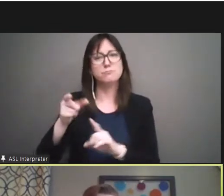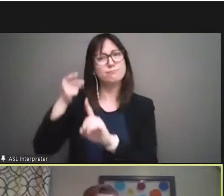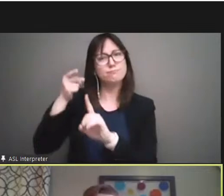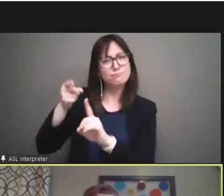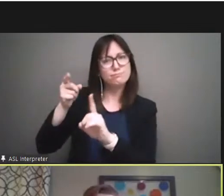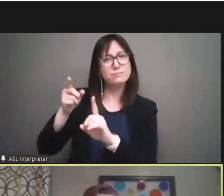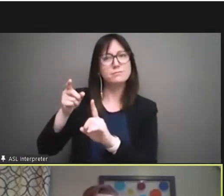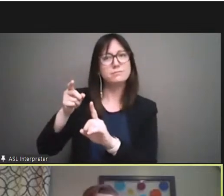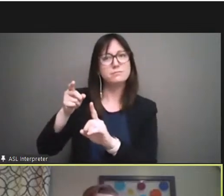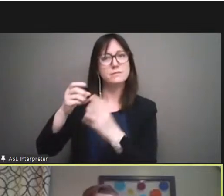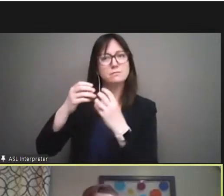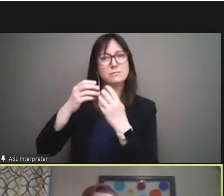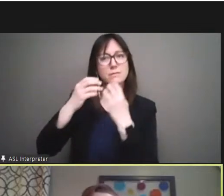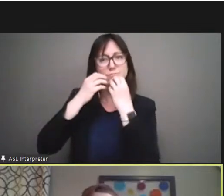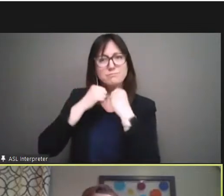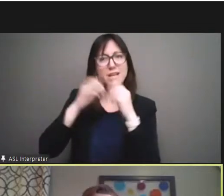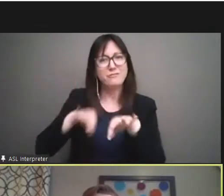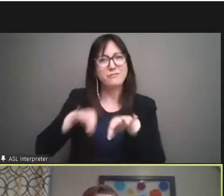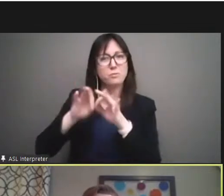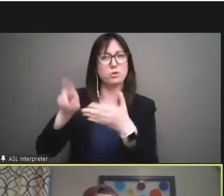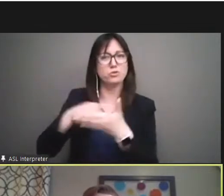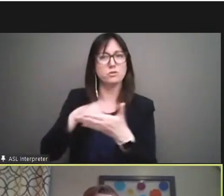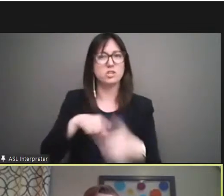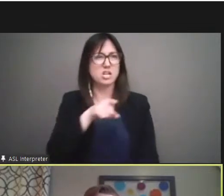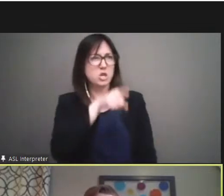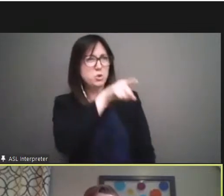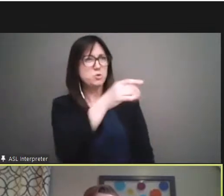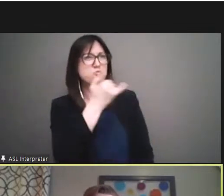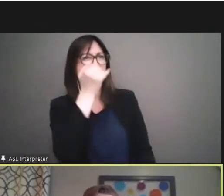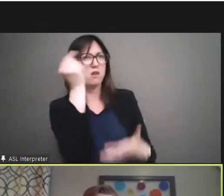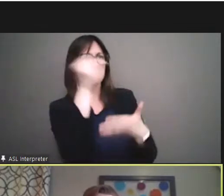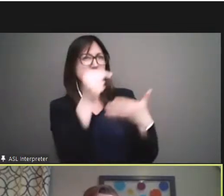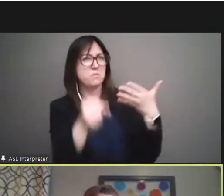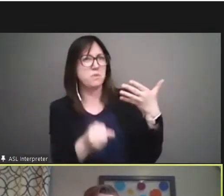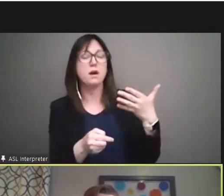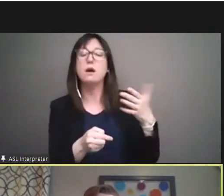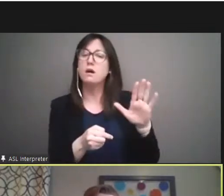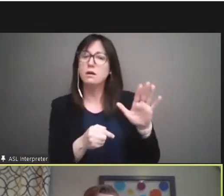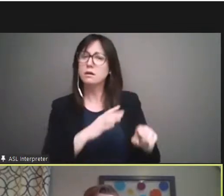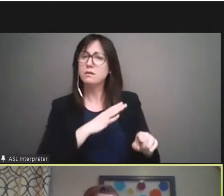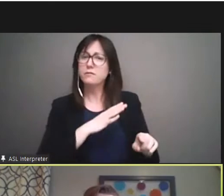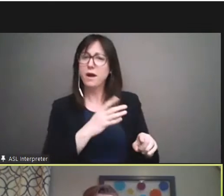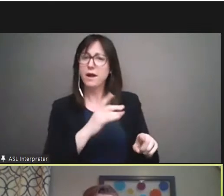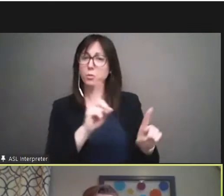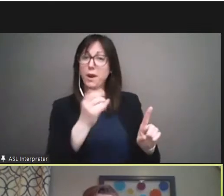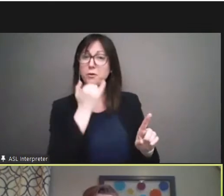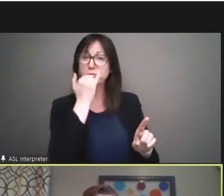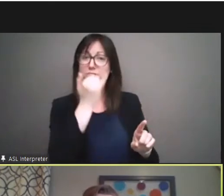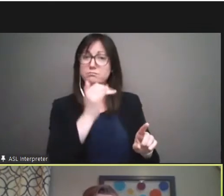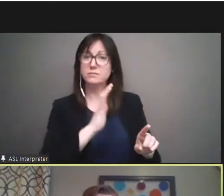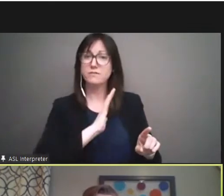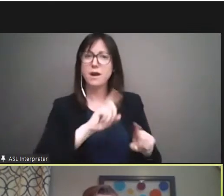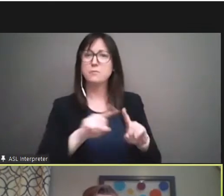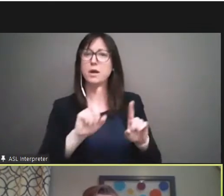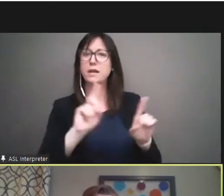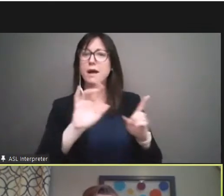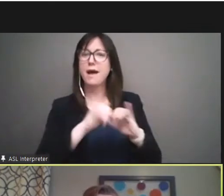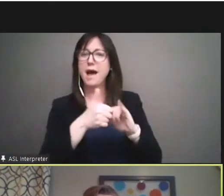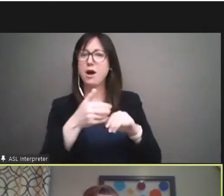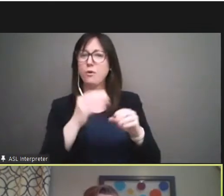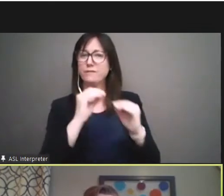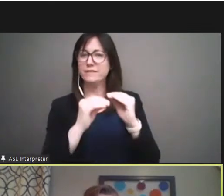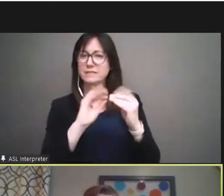that. Not just saying, here's what you did wrong, but also here's what you can do better in the future, and here's how we can fix this and build